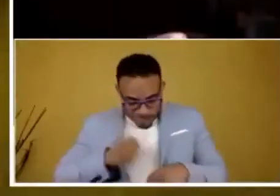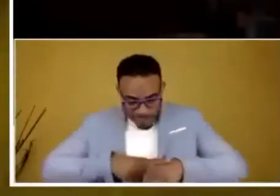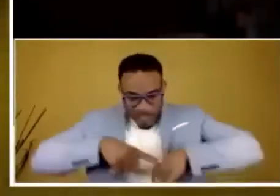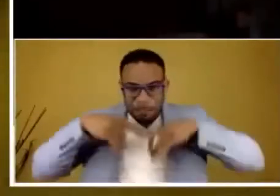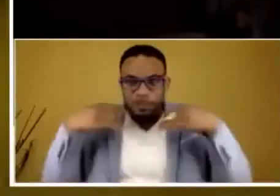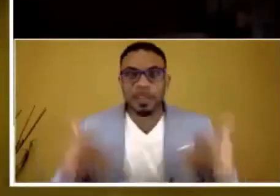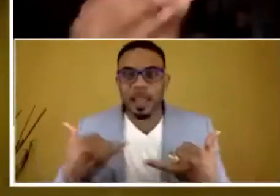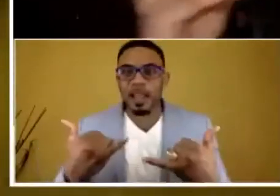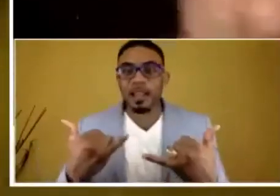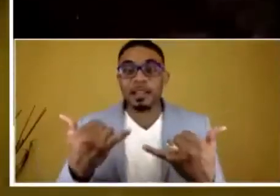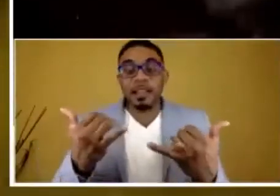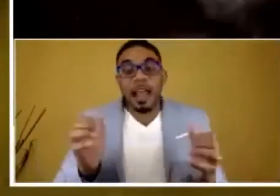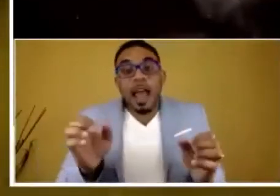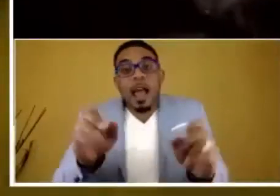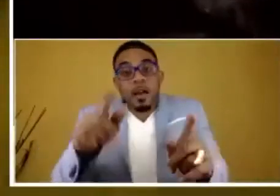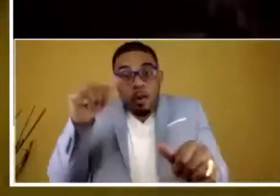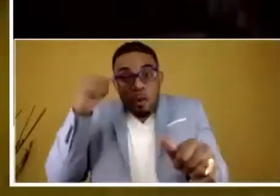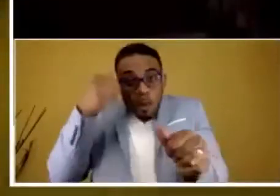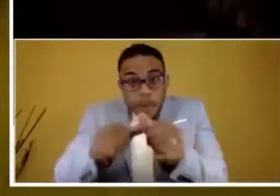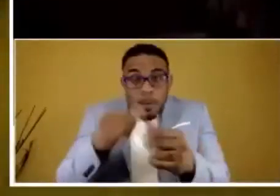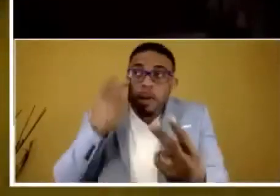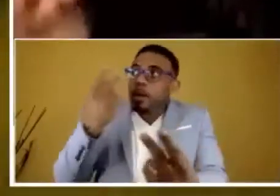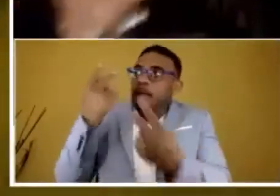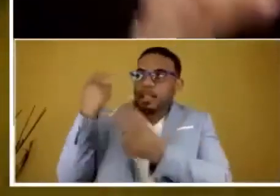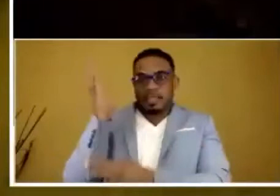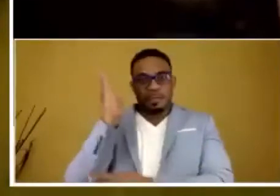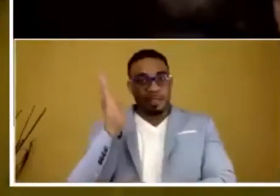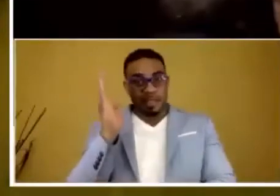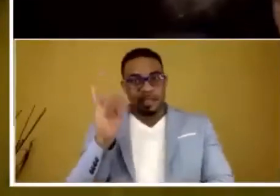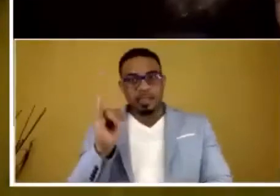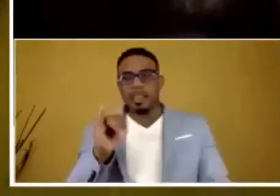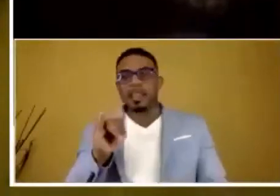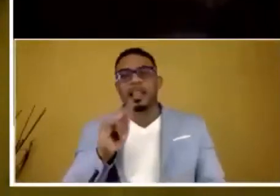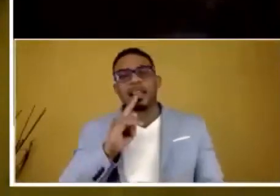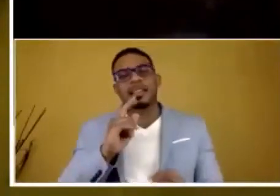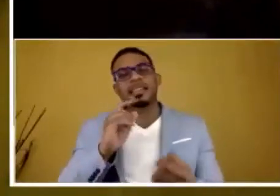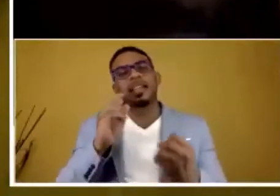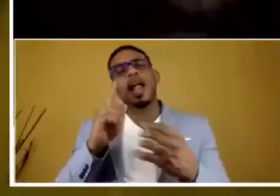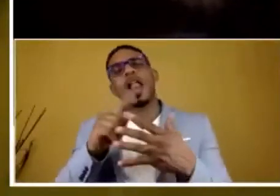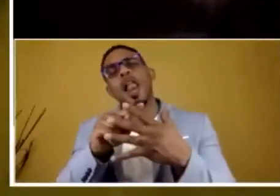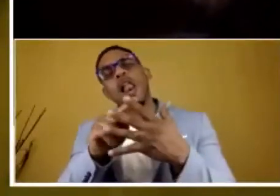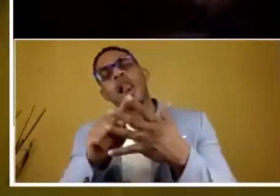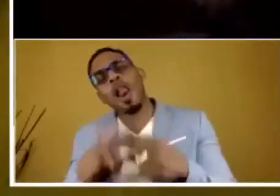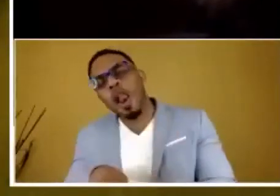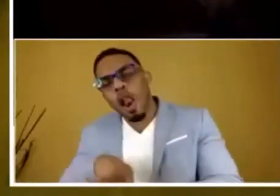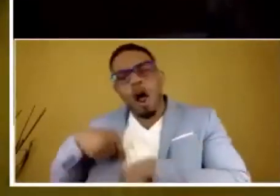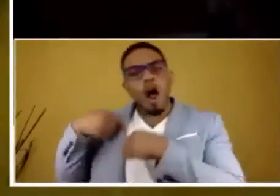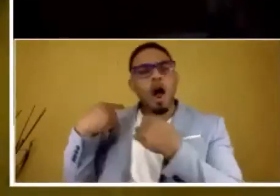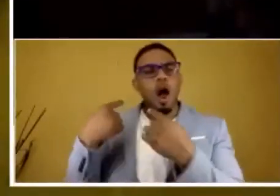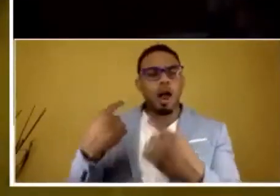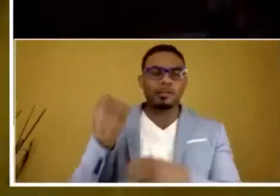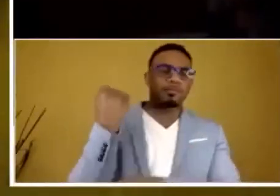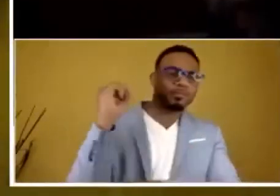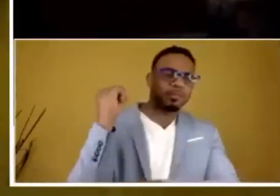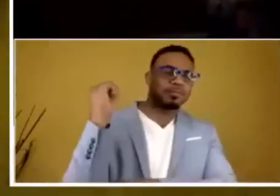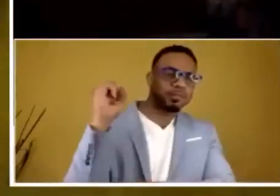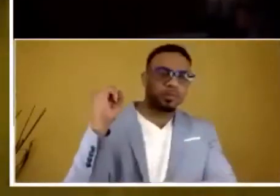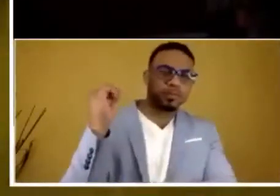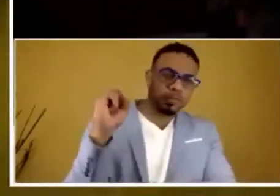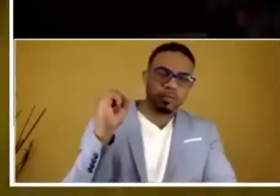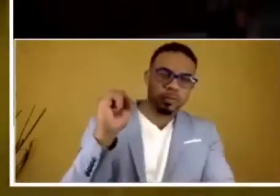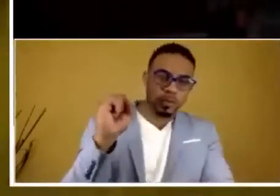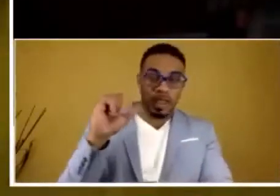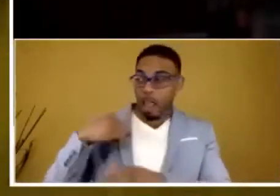is an opportunity to remember in the speech that there's a long legacy of radical resistance that is our